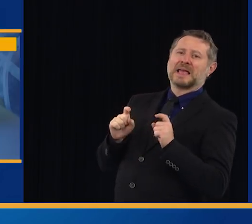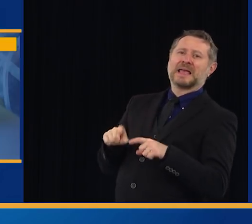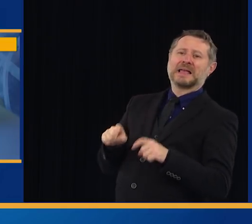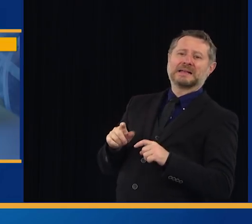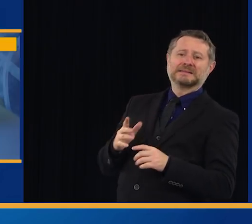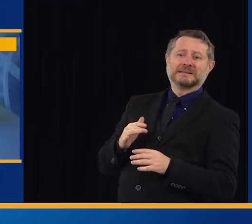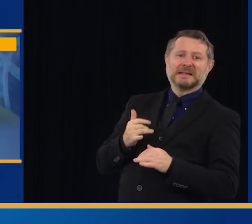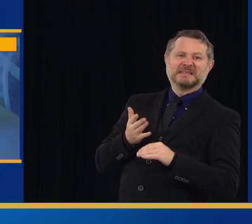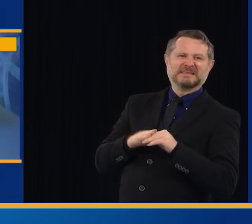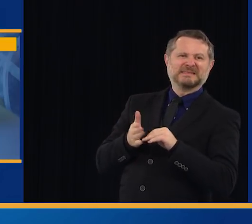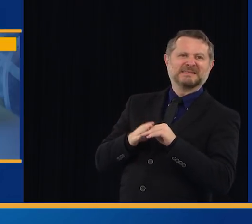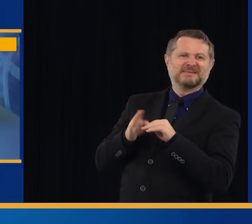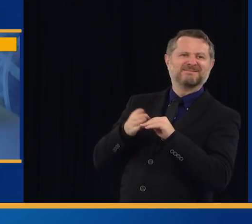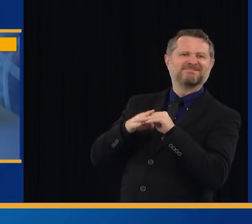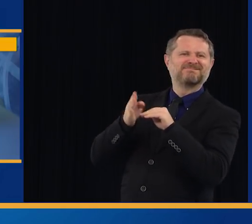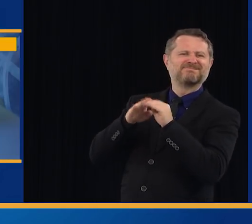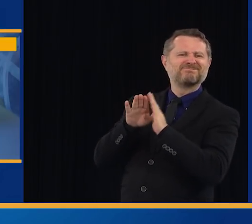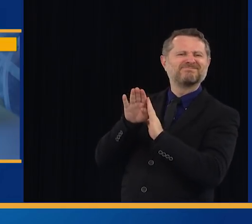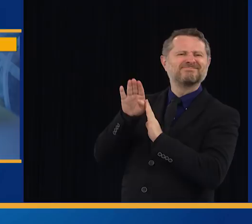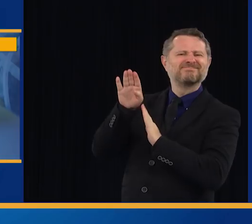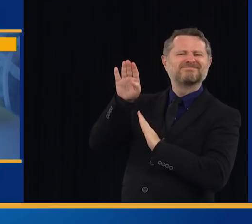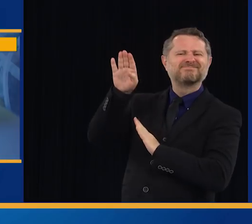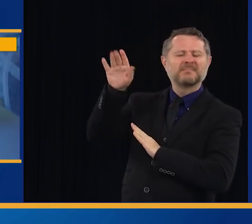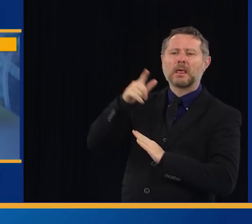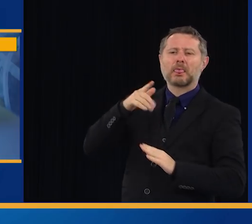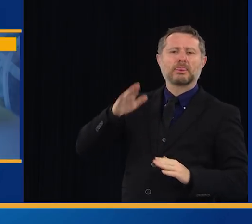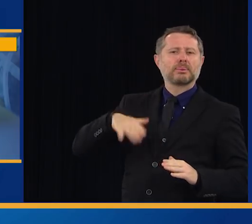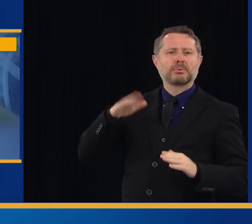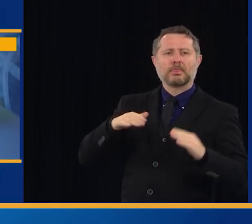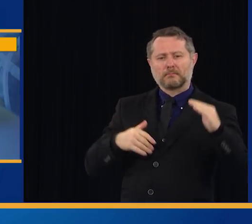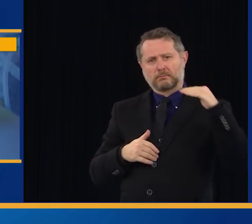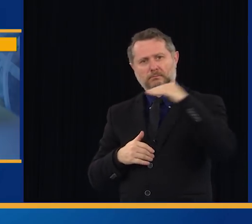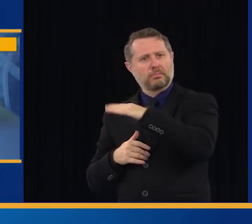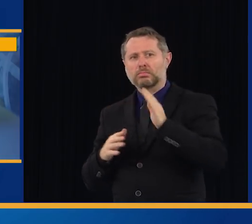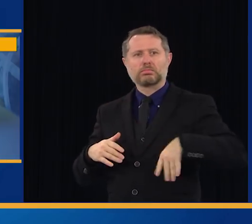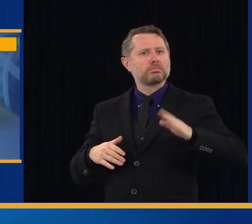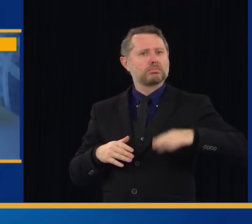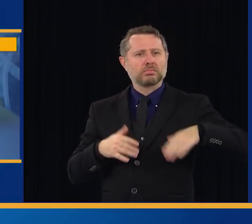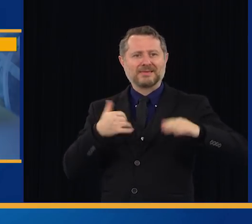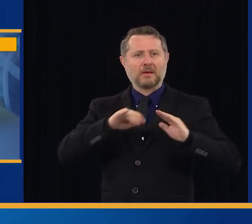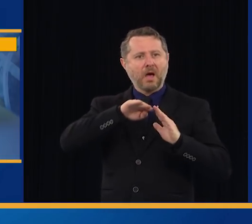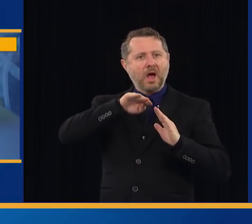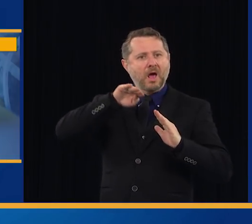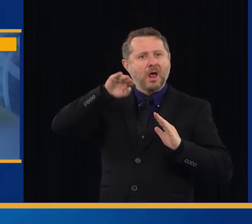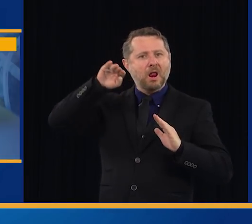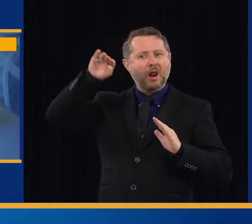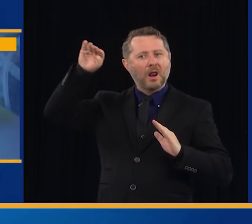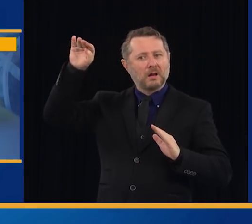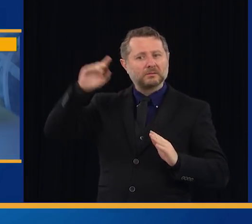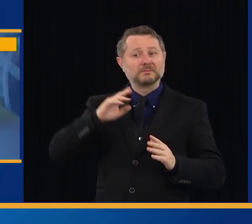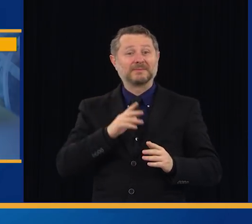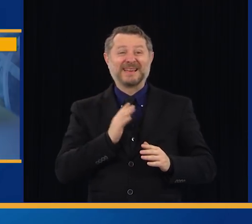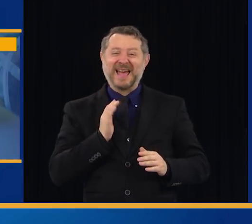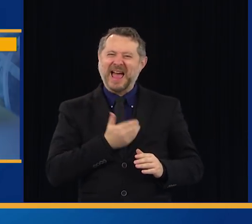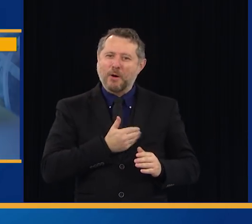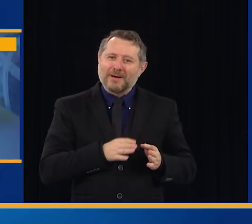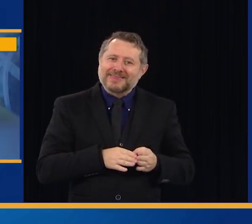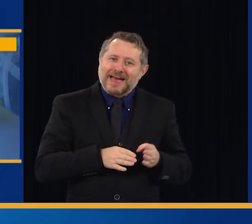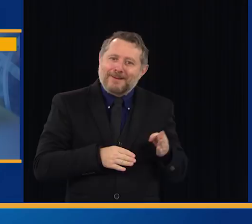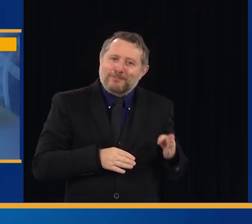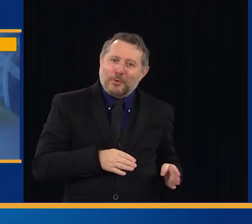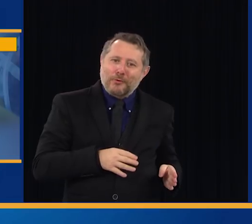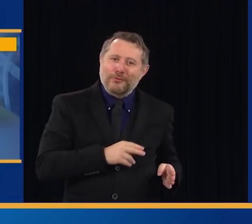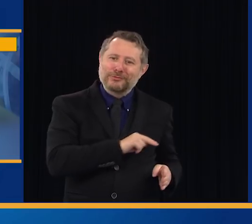rising. The wave hasn't crested in New Jersey. They're our neighbors. Anything we can do to help. I've